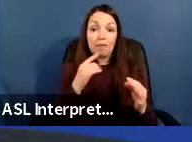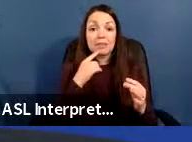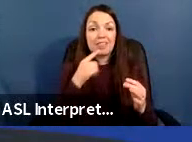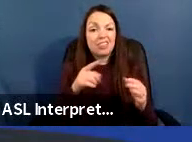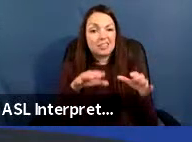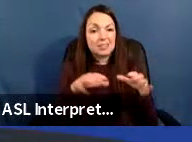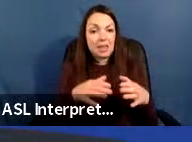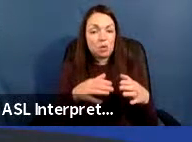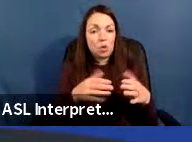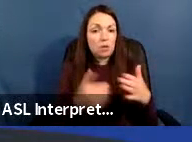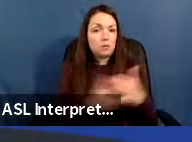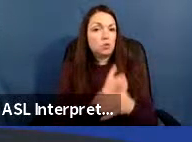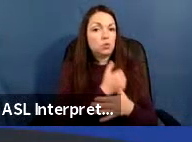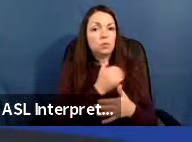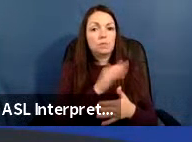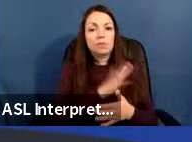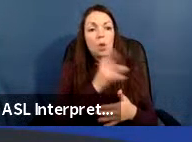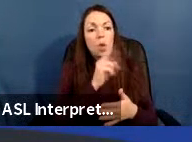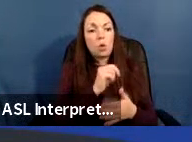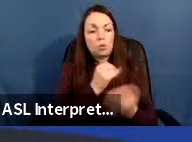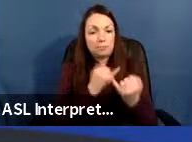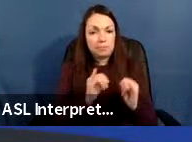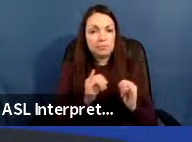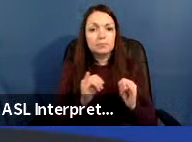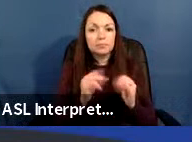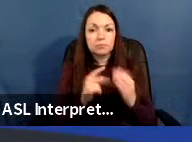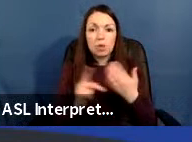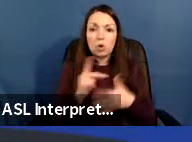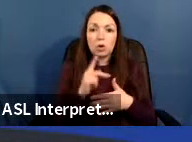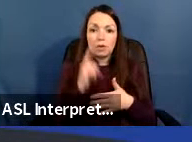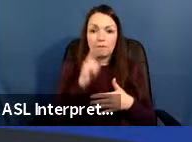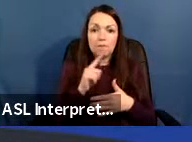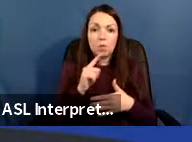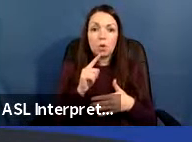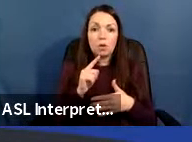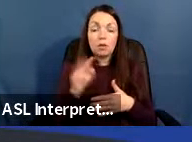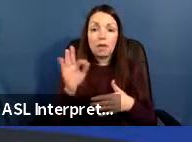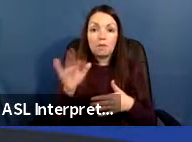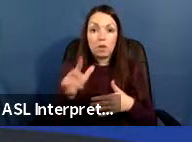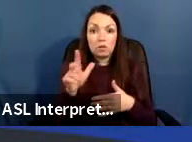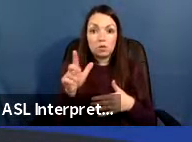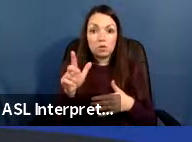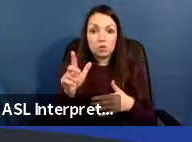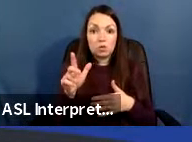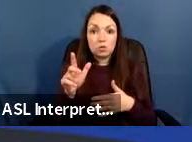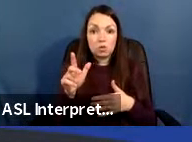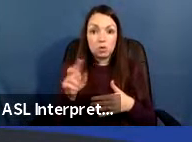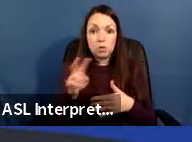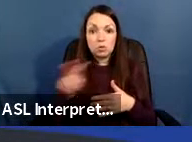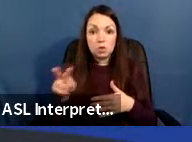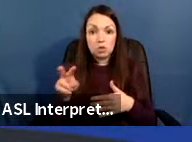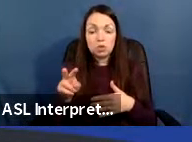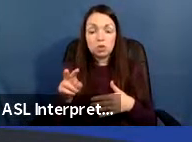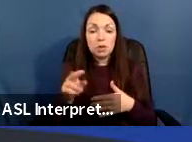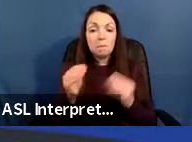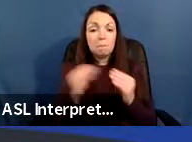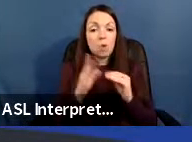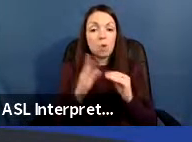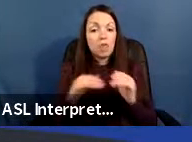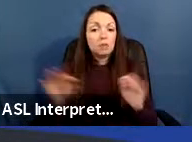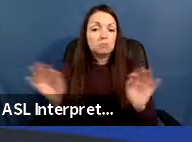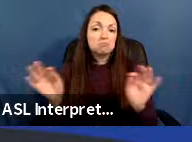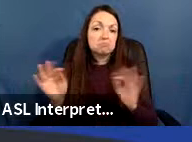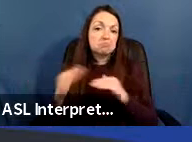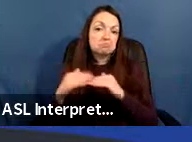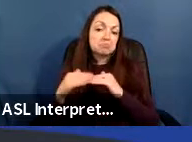own priority for the FY21 plan. It goes beyond minor repairs. And